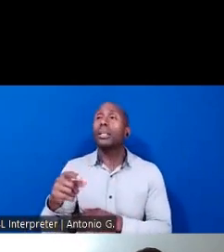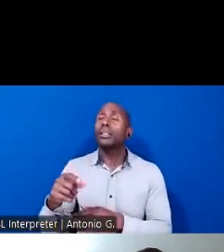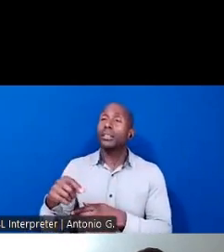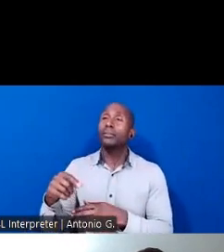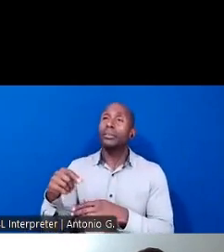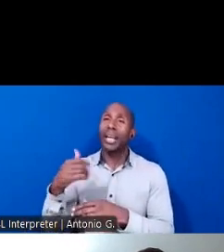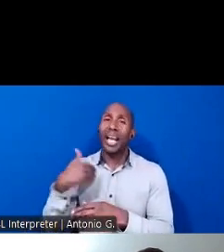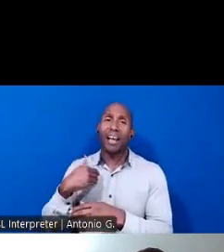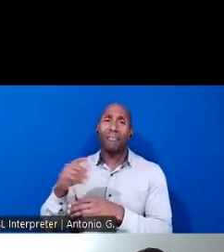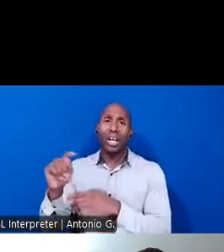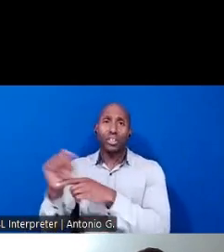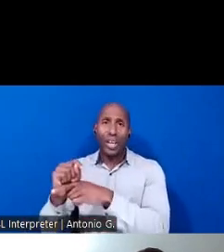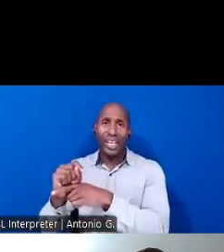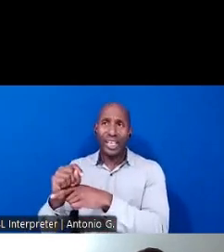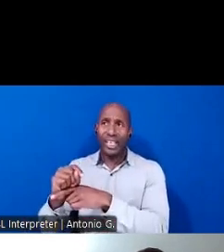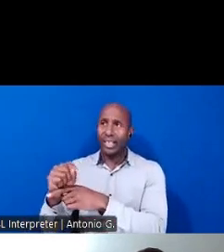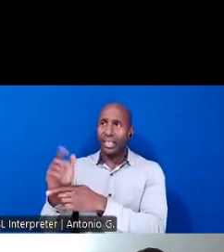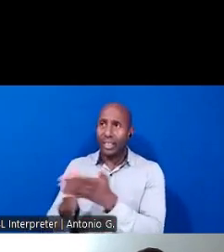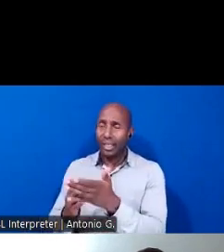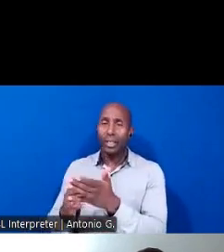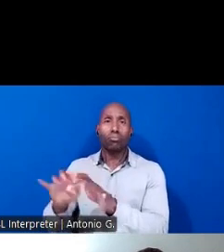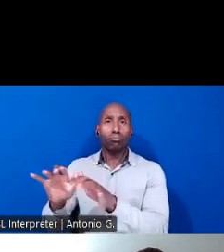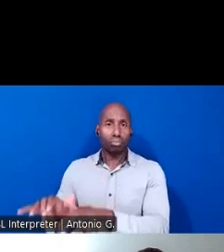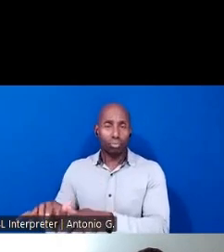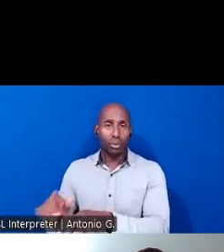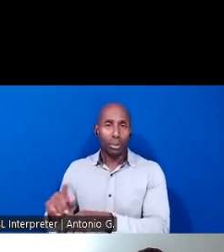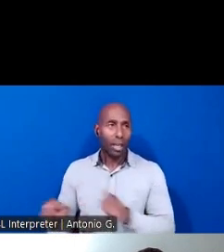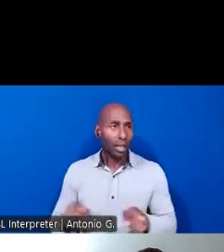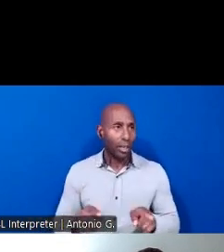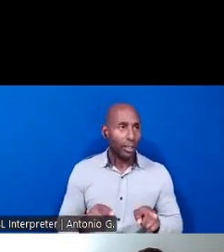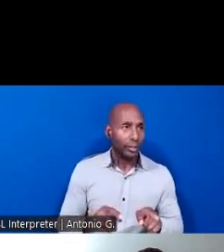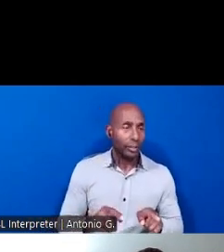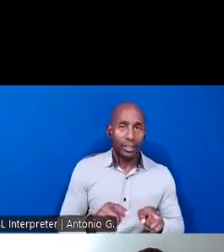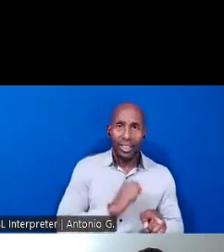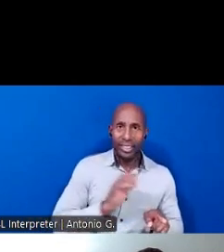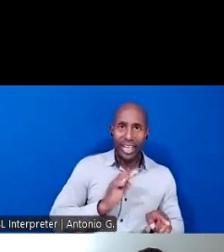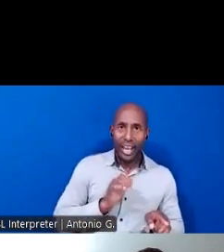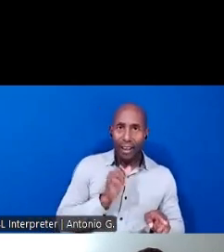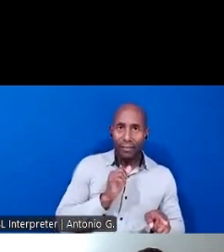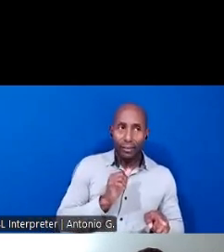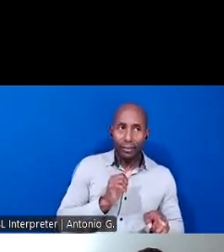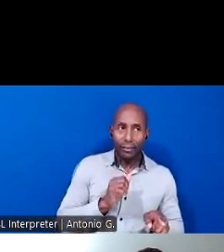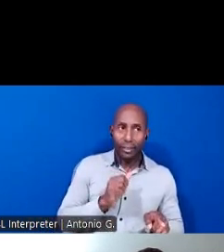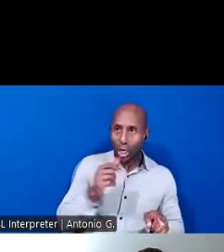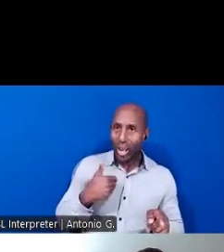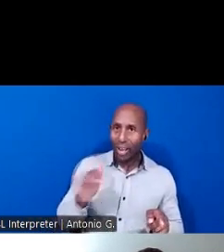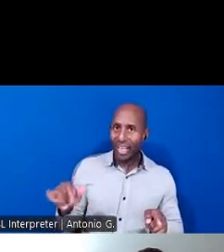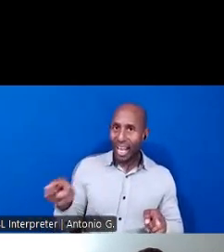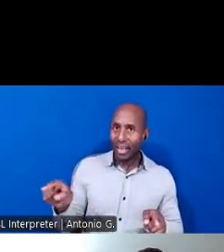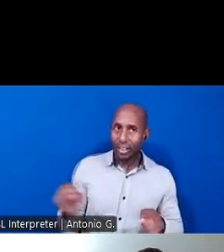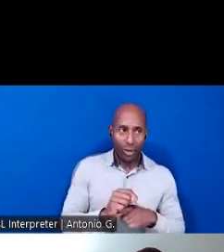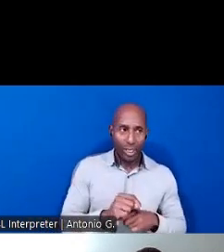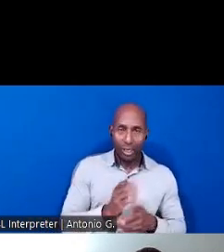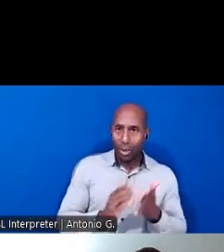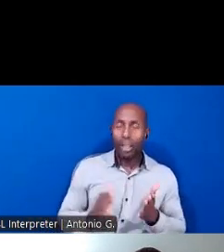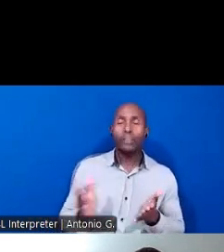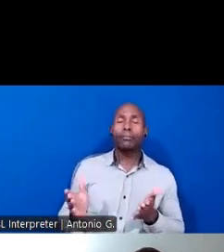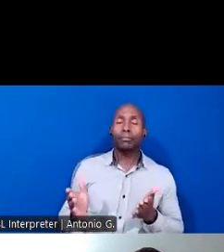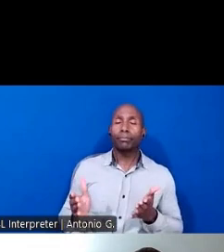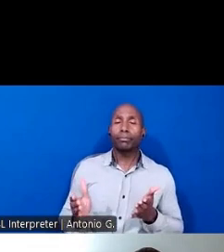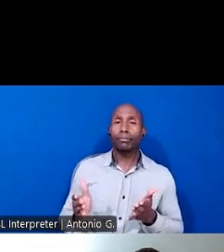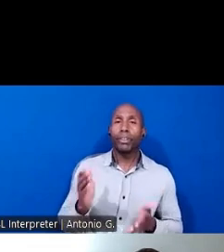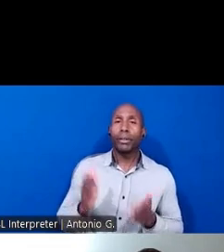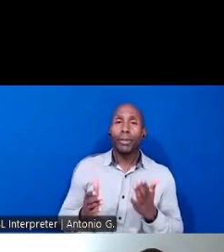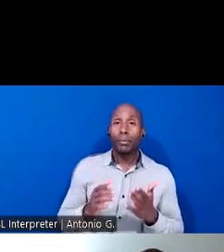the equivalent staff. So their staff section may only have, let's say, the program coordinator, because